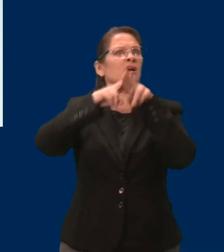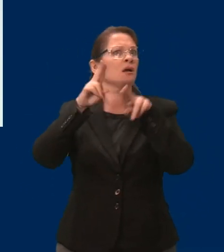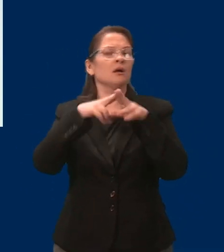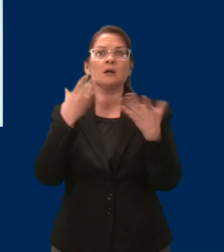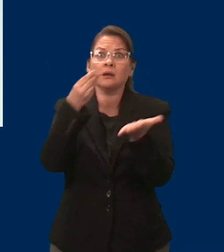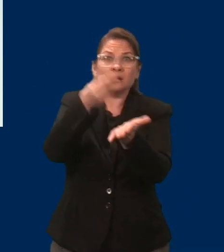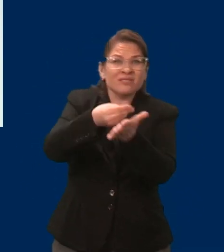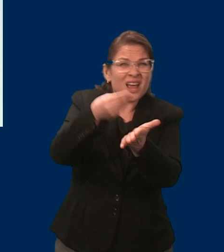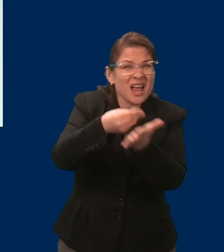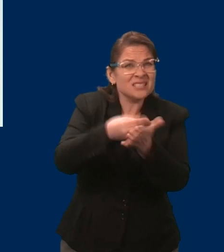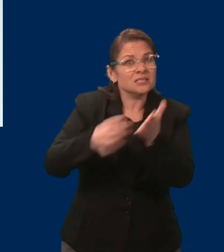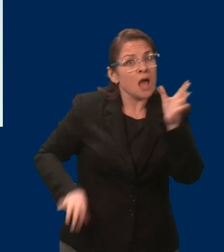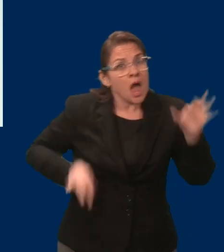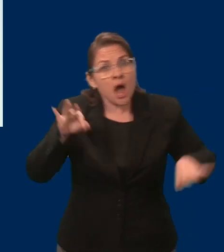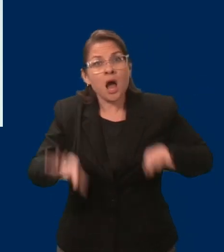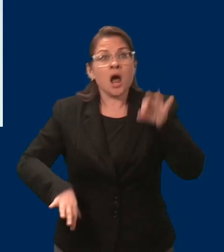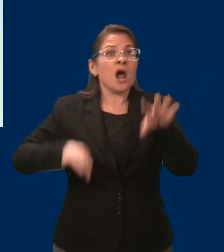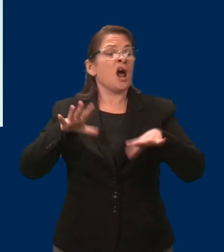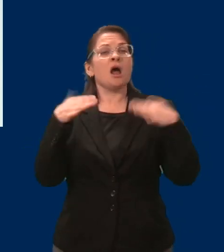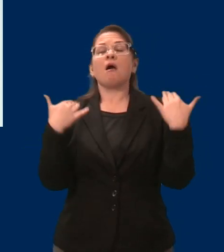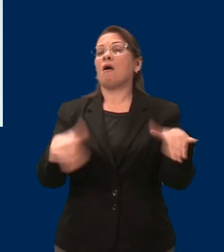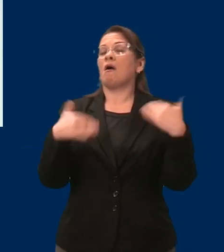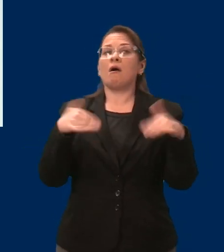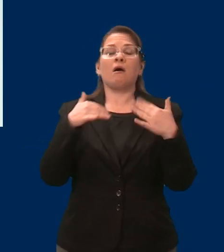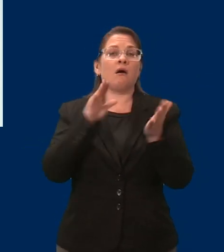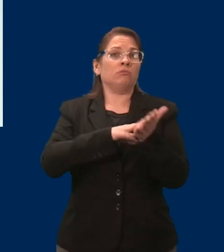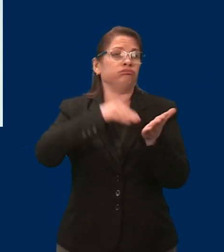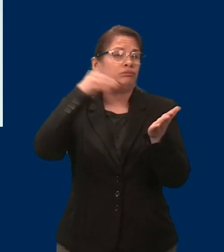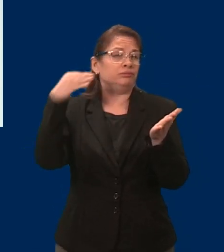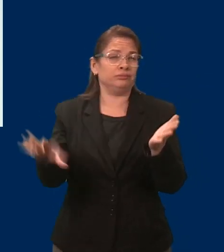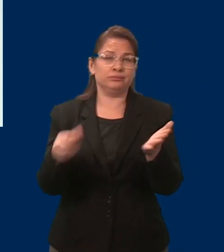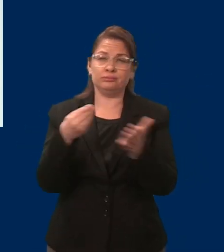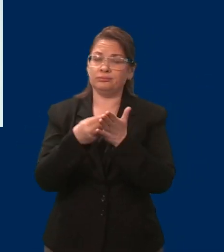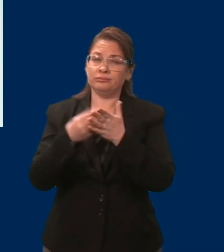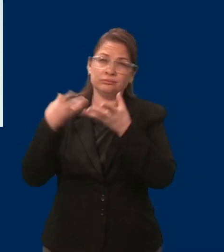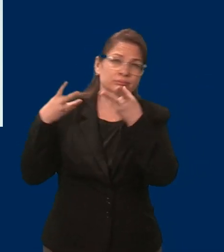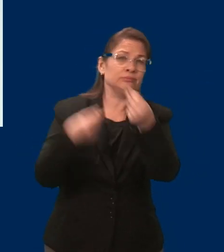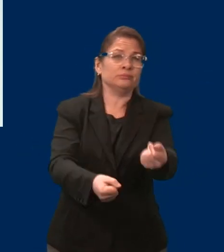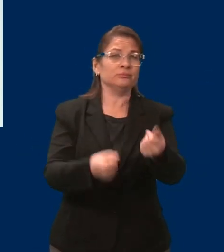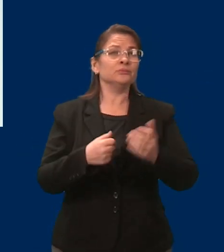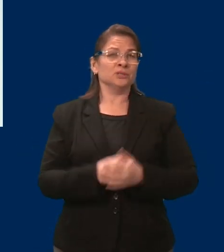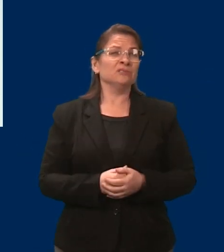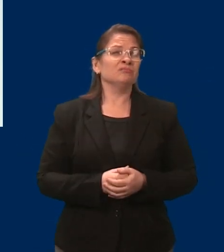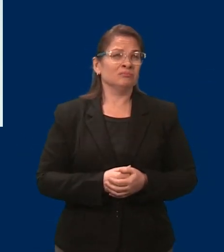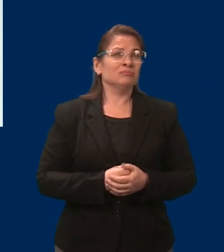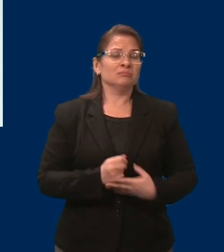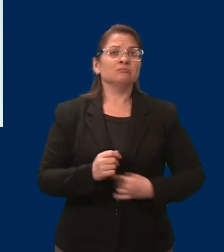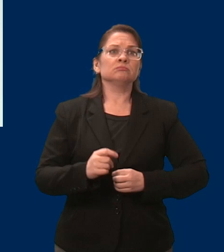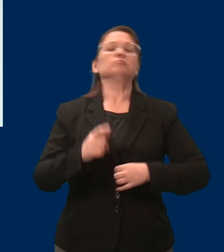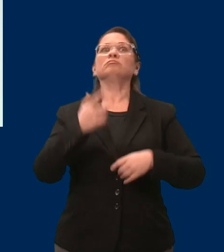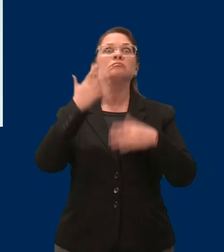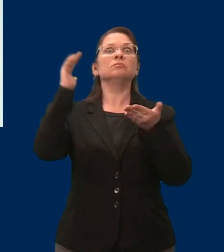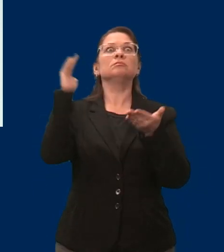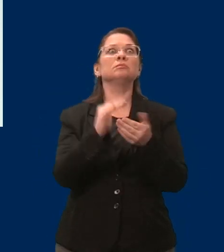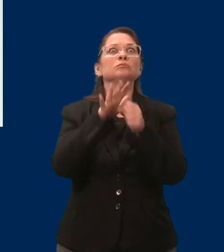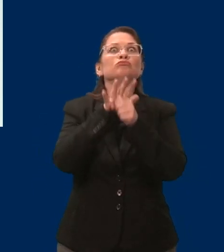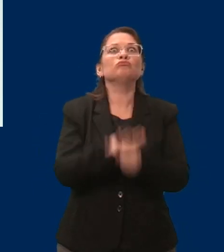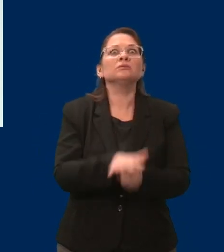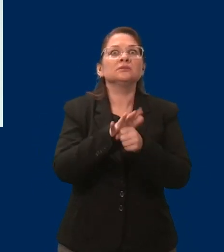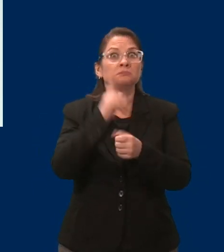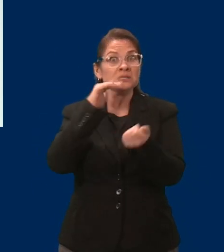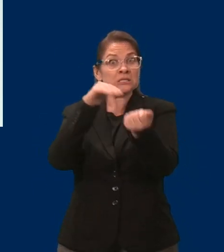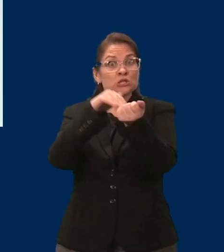family during this time. And one of the main things too is I think it would have been a lot less stress on our pediatrician during this time,